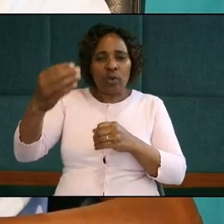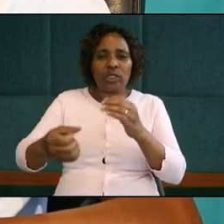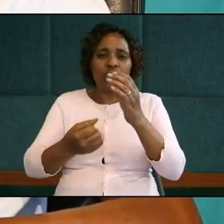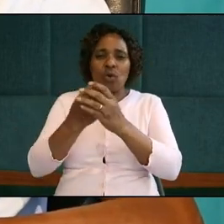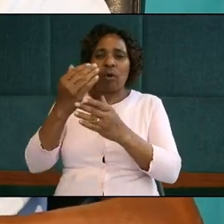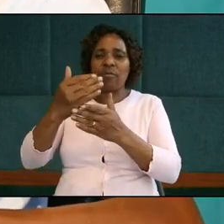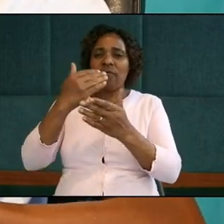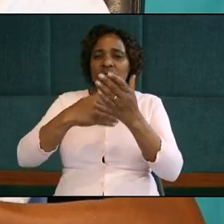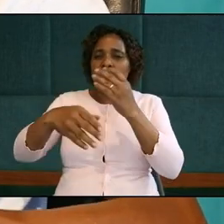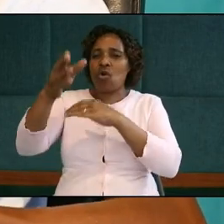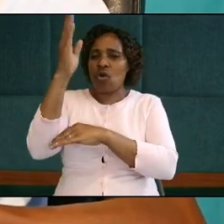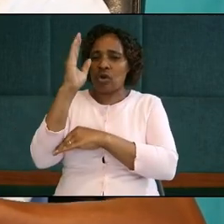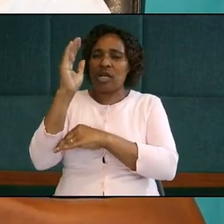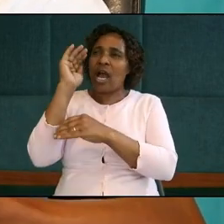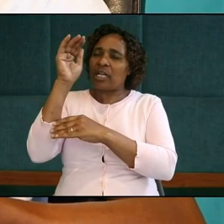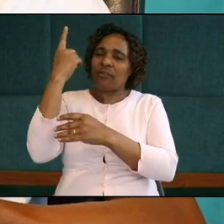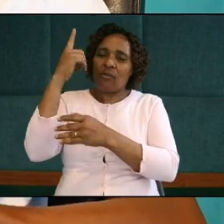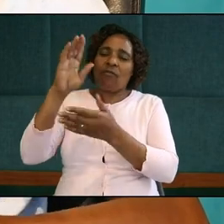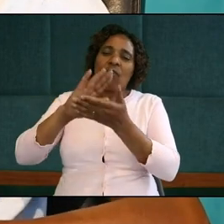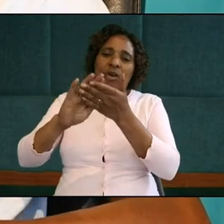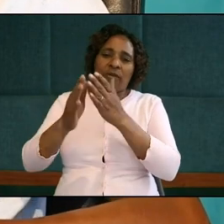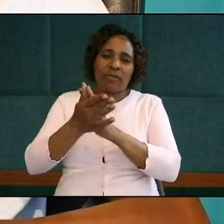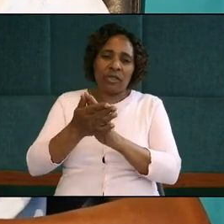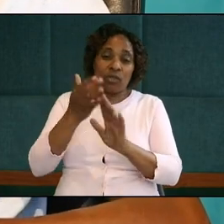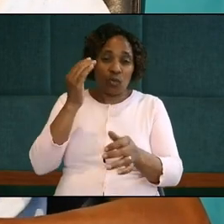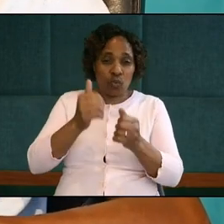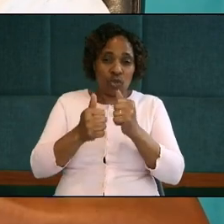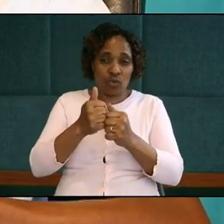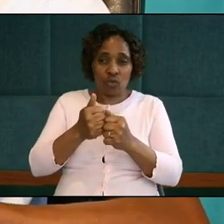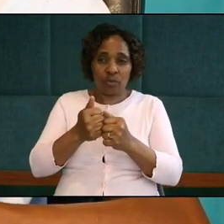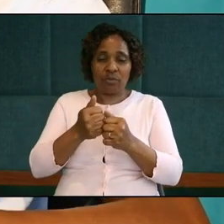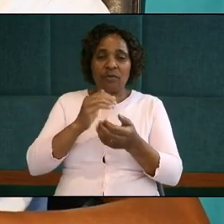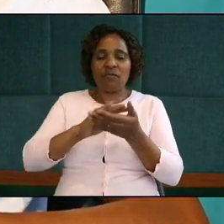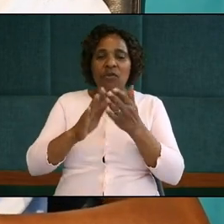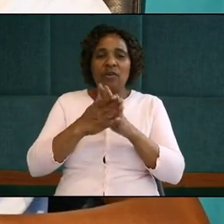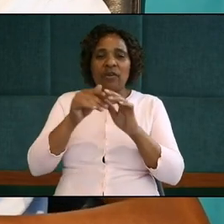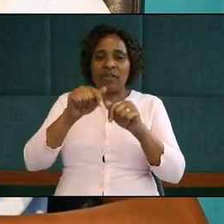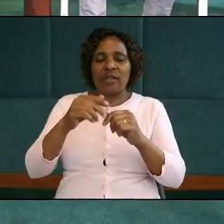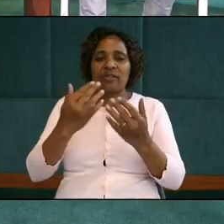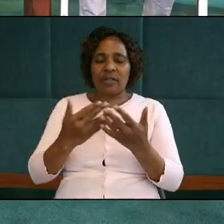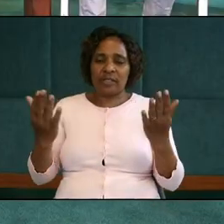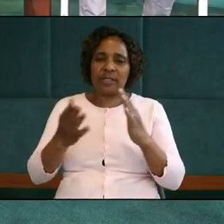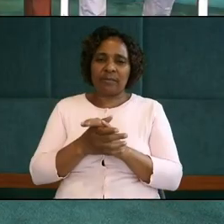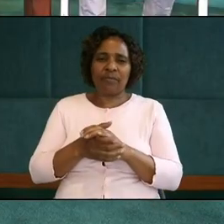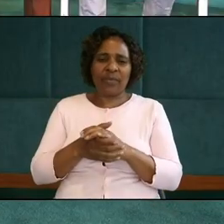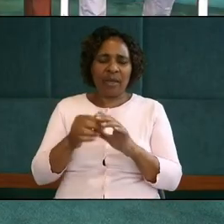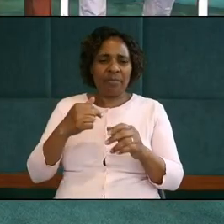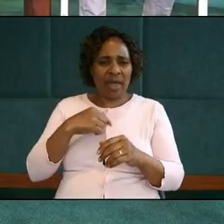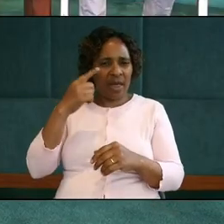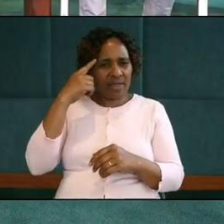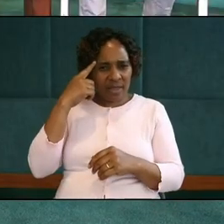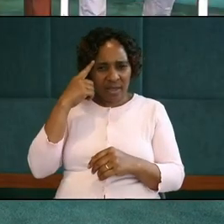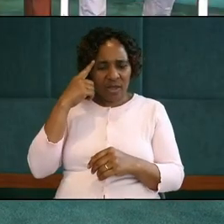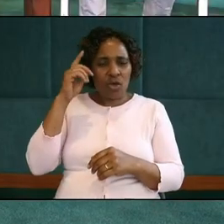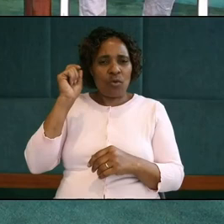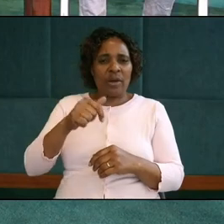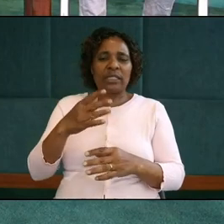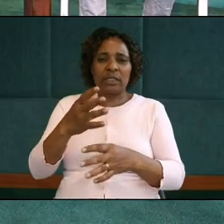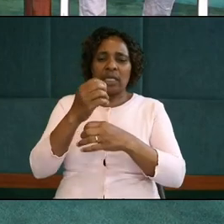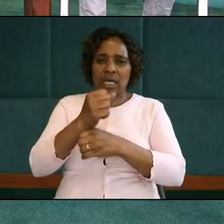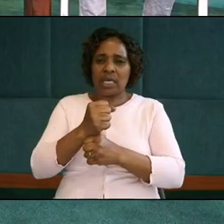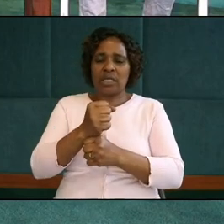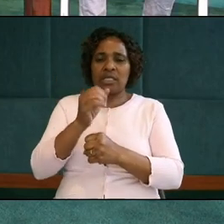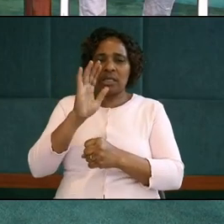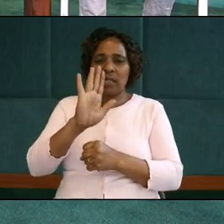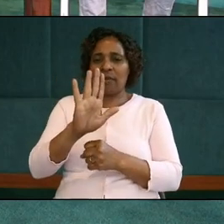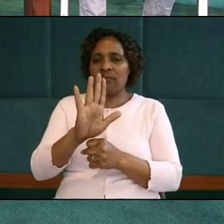God and ask for forgiveness that you may be forgiven of your sins? Mm. Yeah. I think it takes courage. It takes a lot of courage